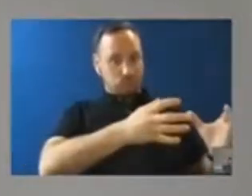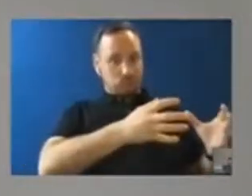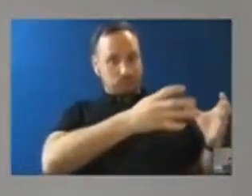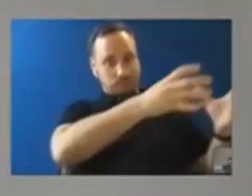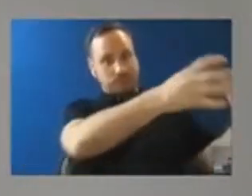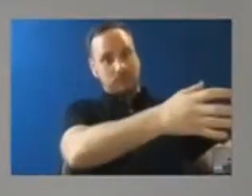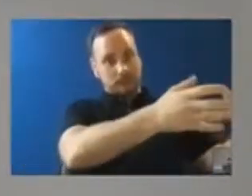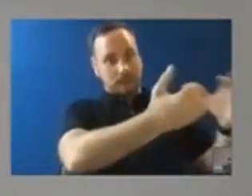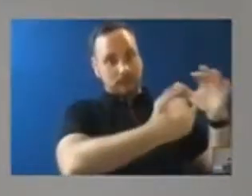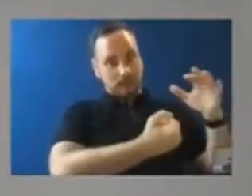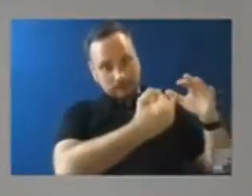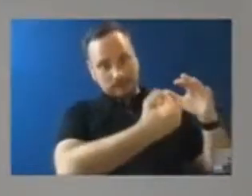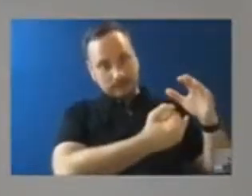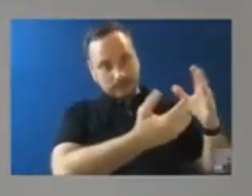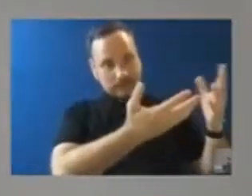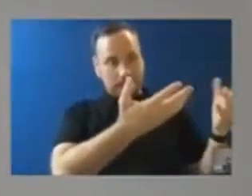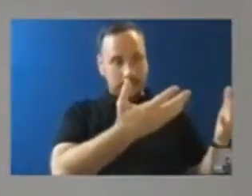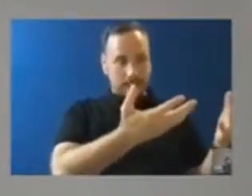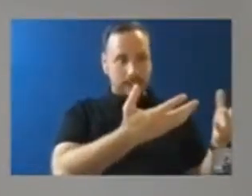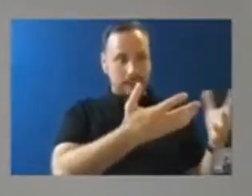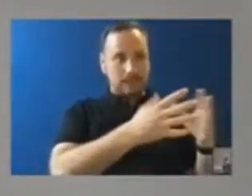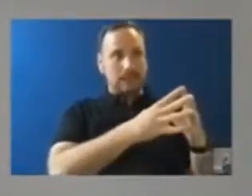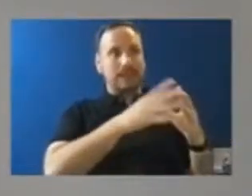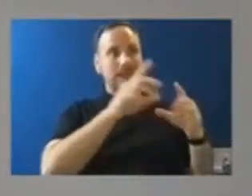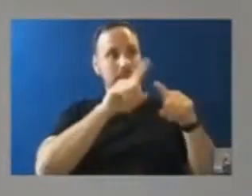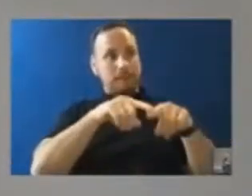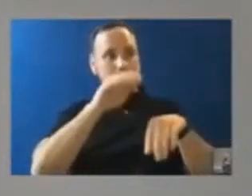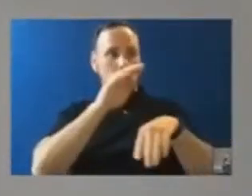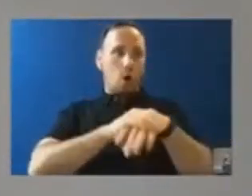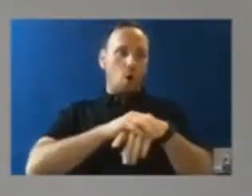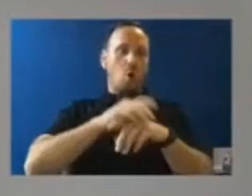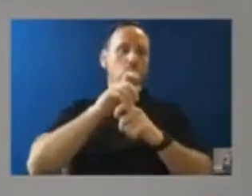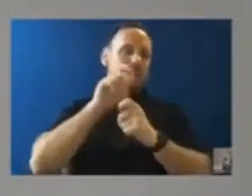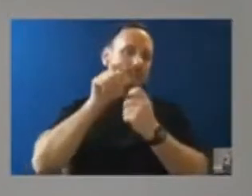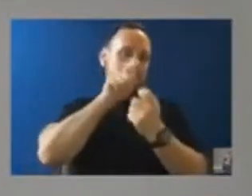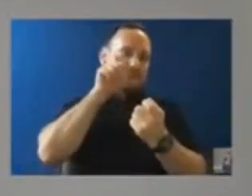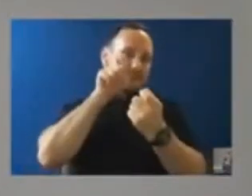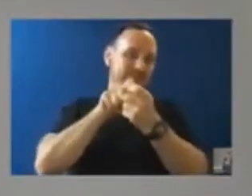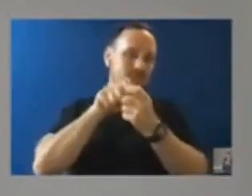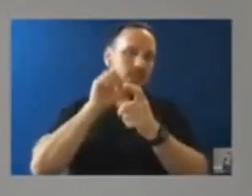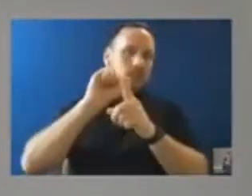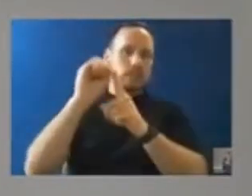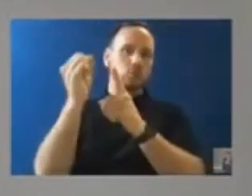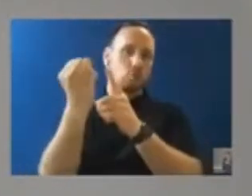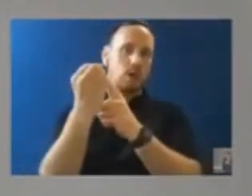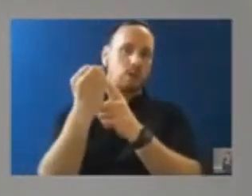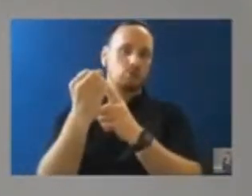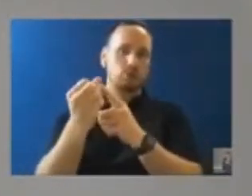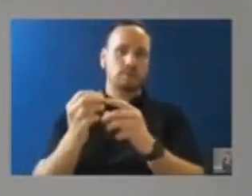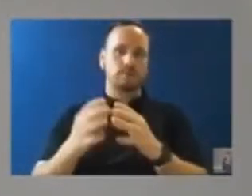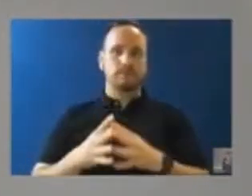not that, it's just how it plays out in that particular instance. Okay, thank you.